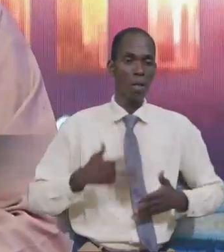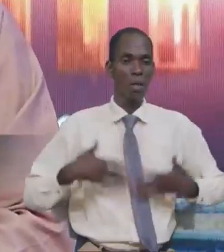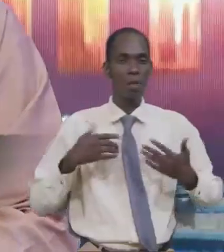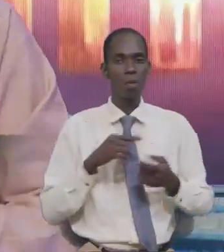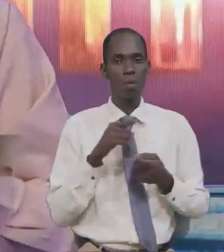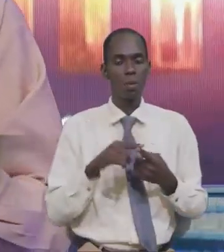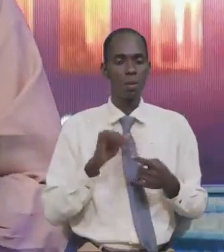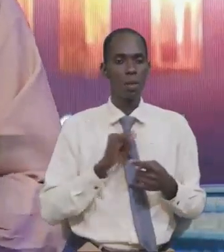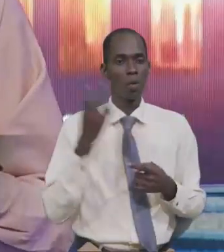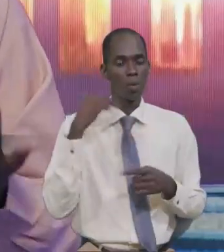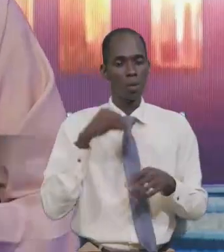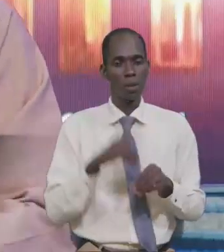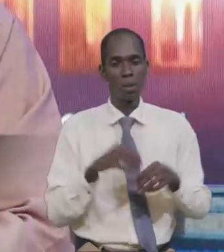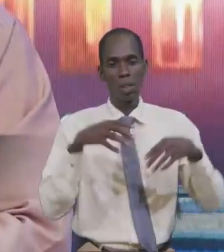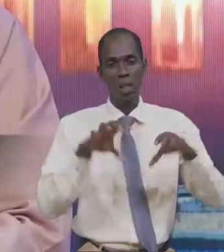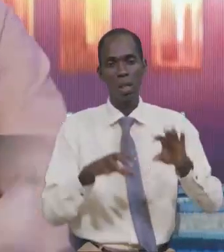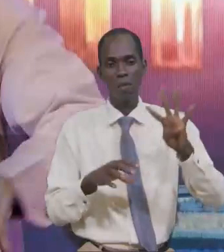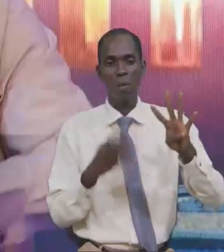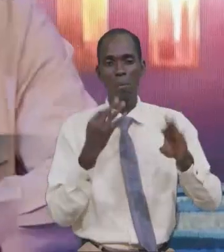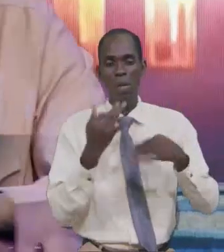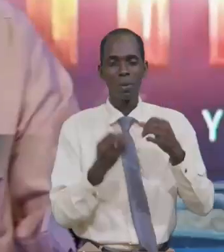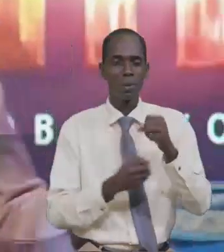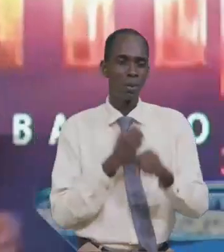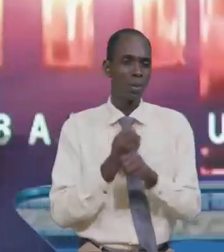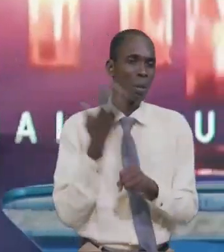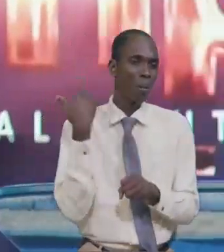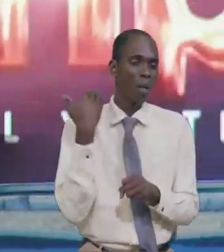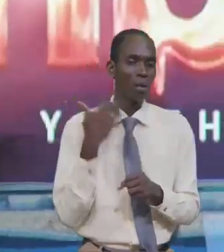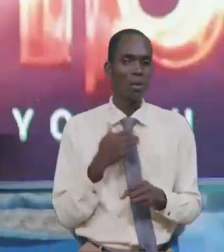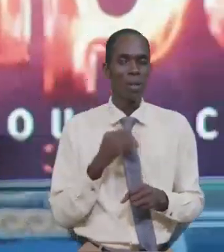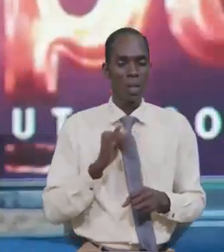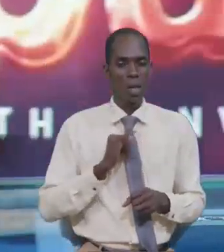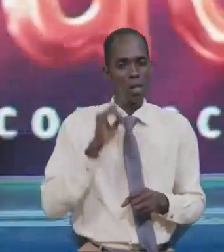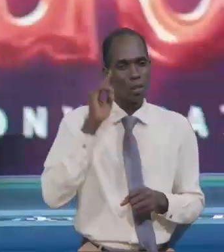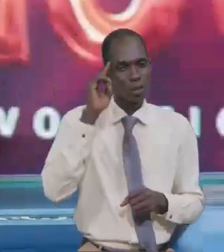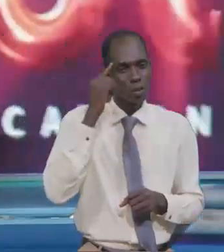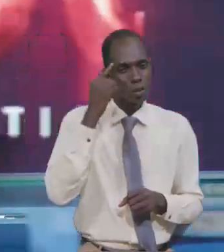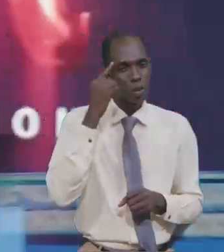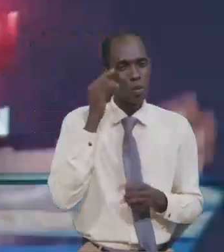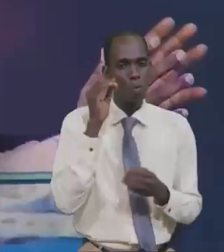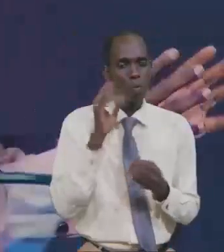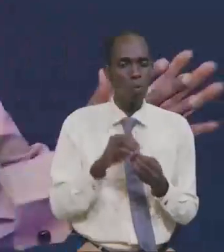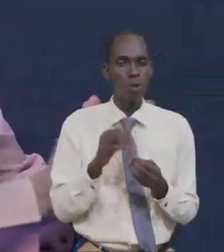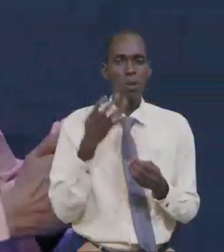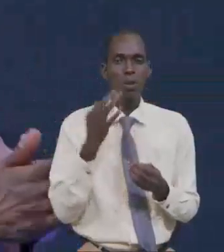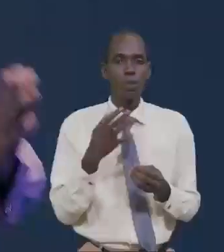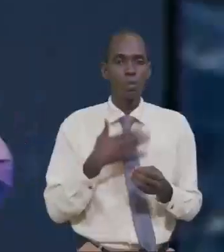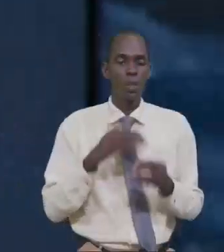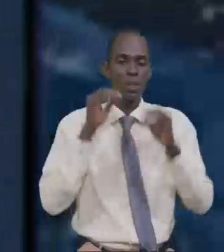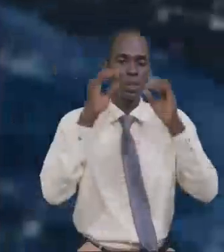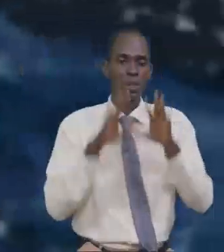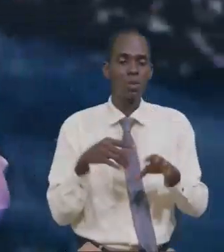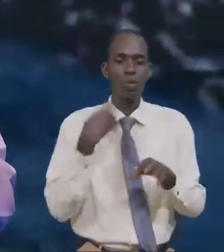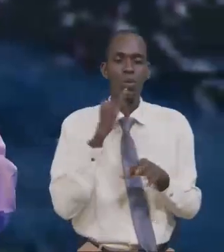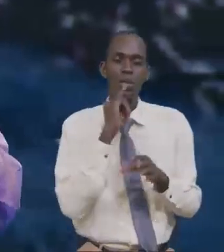teacher, who was like an oppressor to me. When I came to secondary school, 1959, I